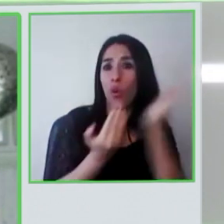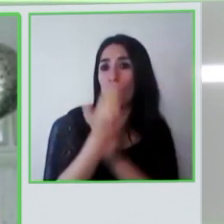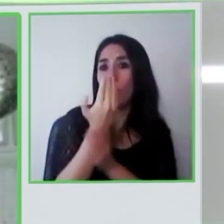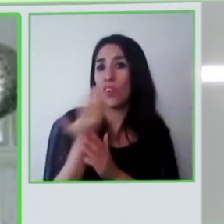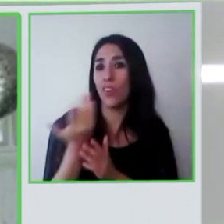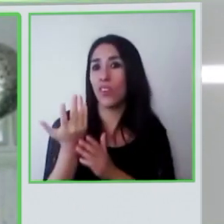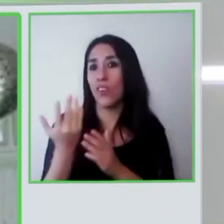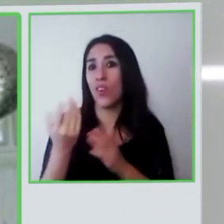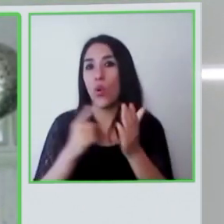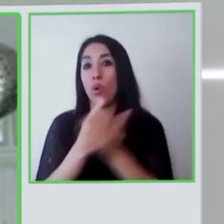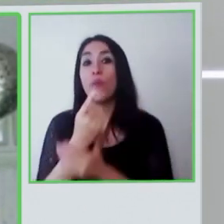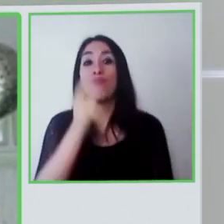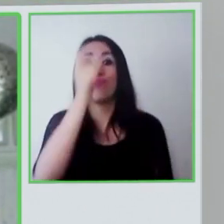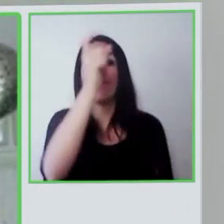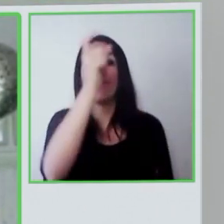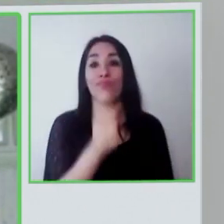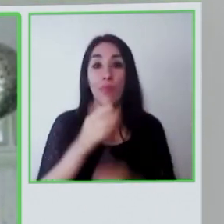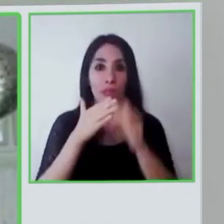are with us.